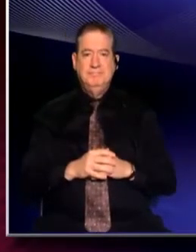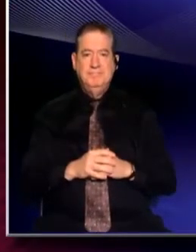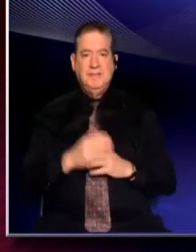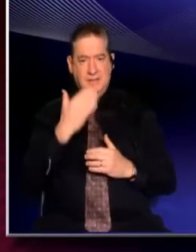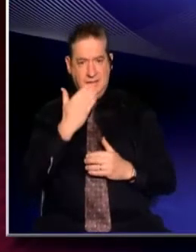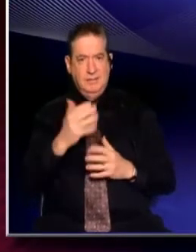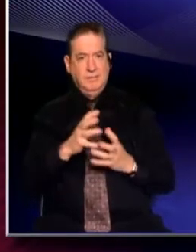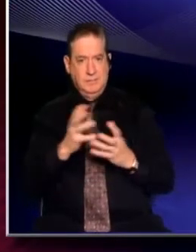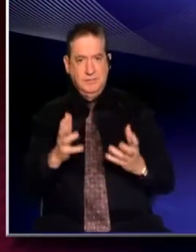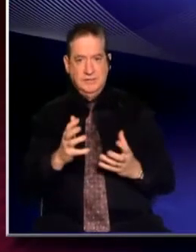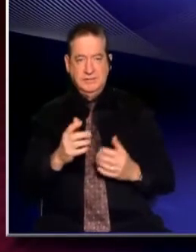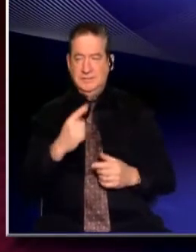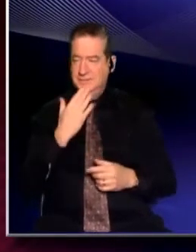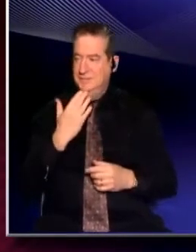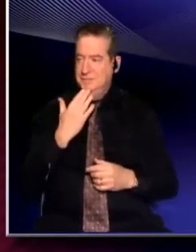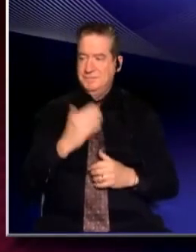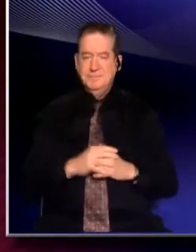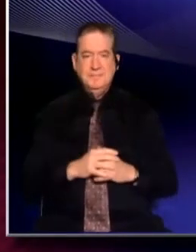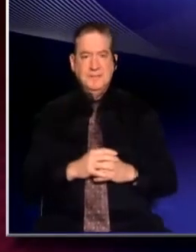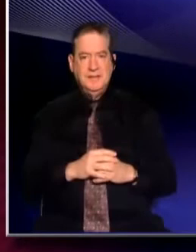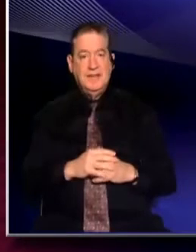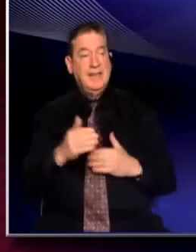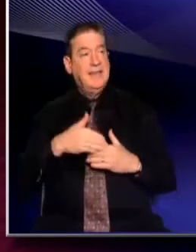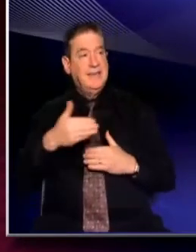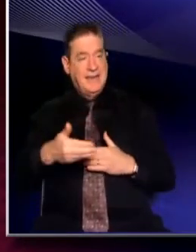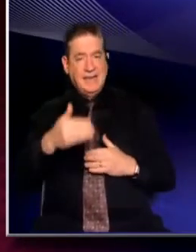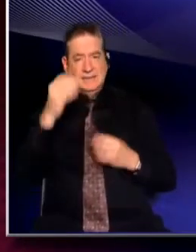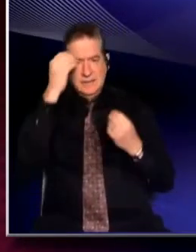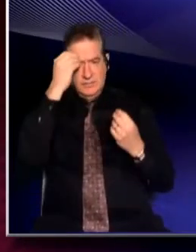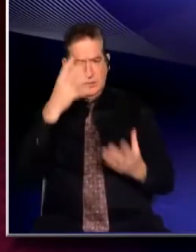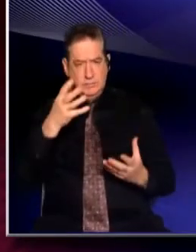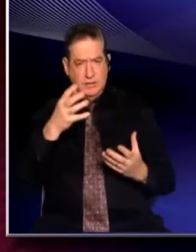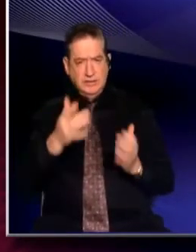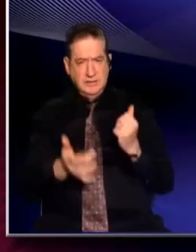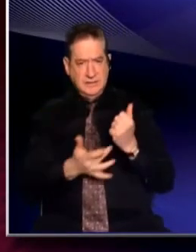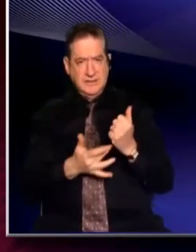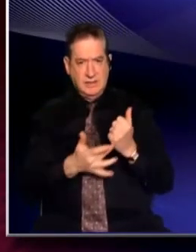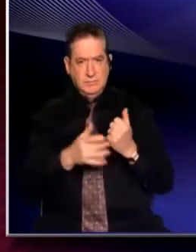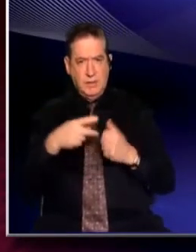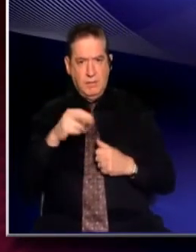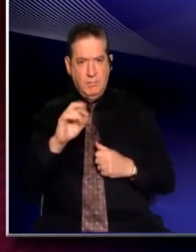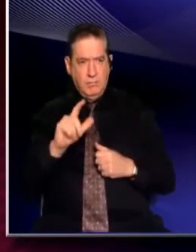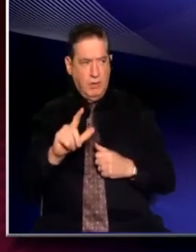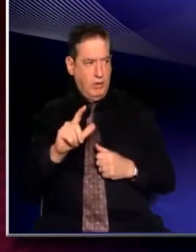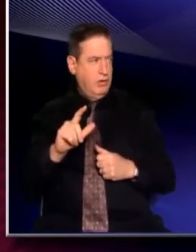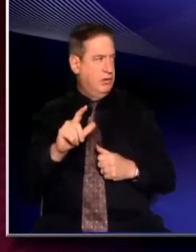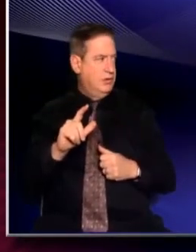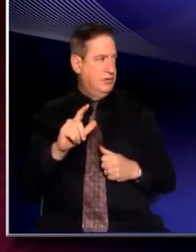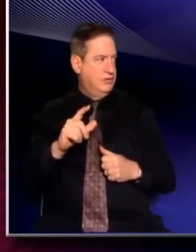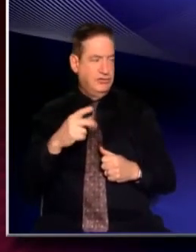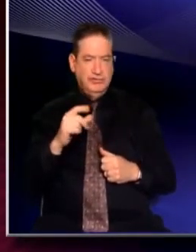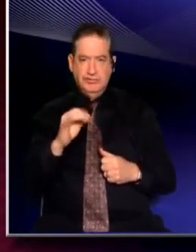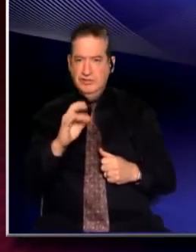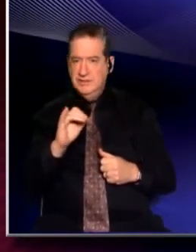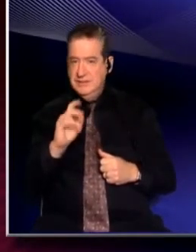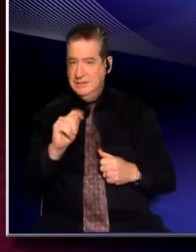Thank you very much. Thank you. Next is Information Technology by Paul Creasy.